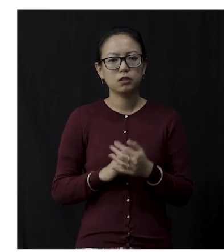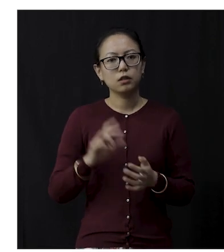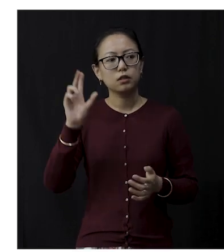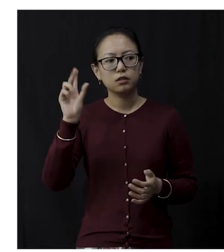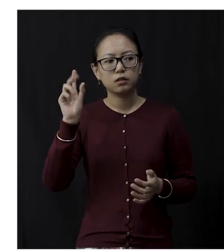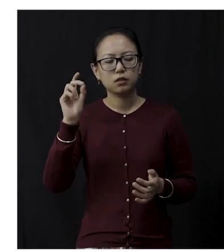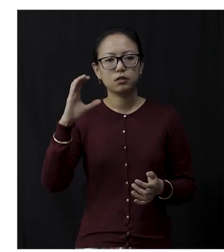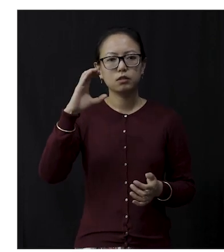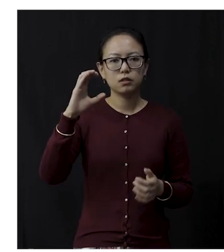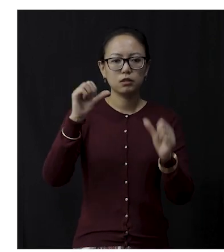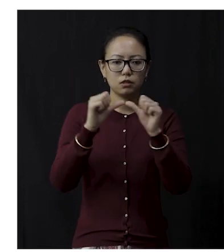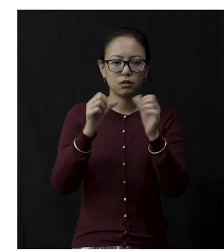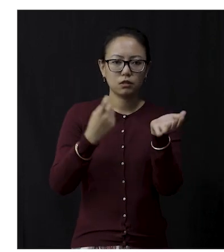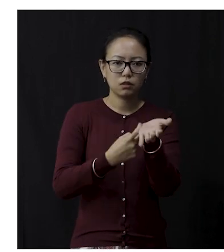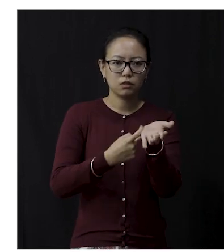is